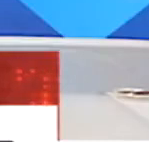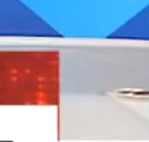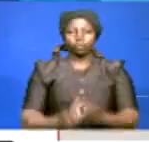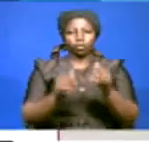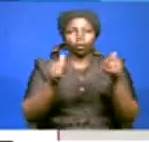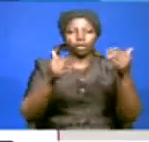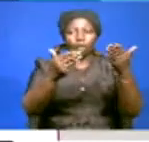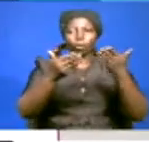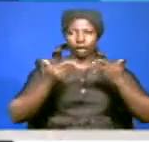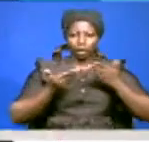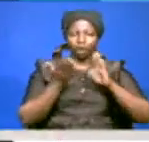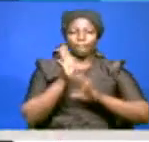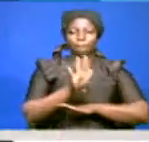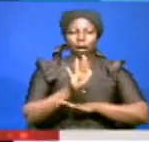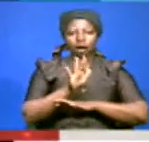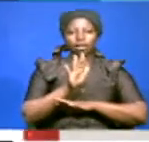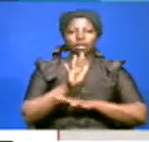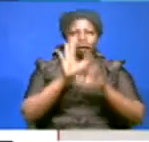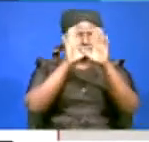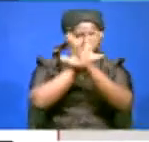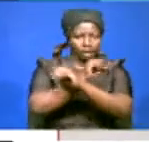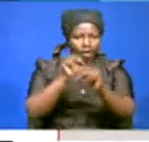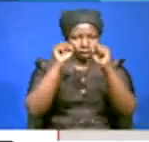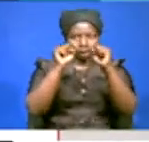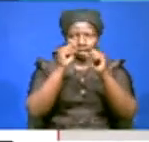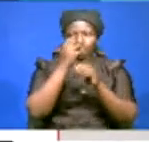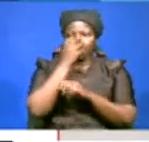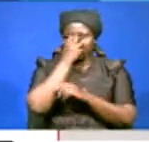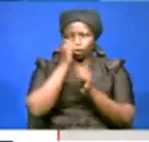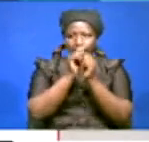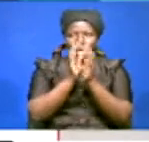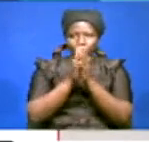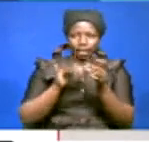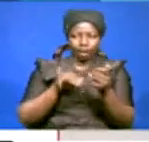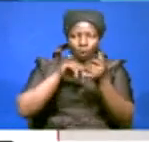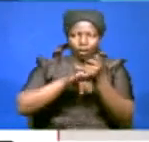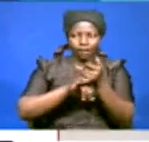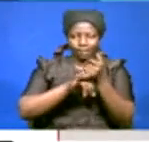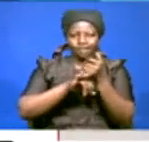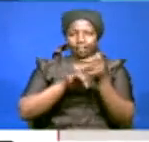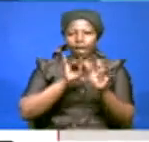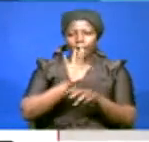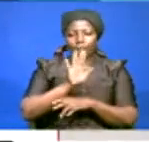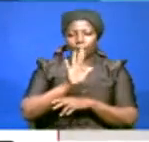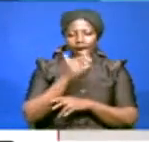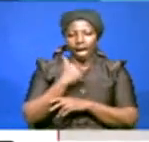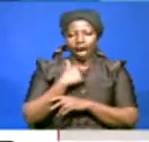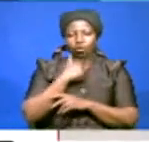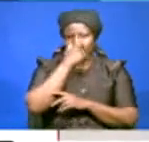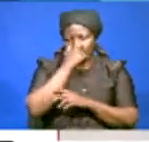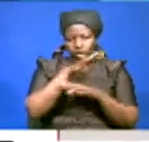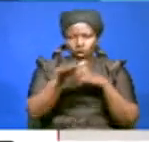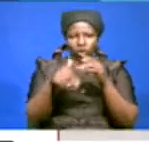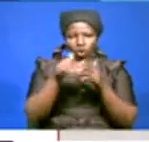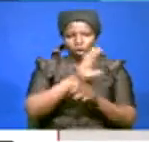Karibu tena. Rais William Ruto na mkewe Rachel Ruto wamewatakia Wakristo wote Krismasi njema